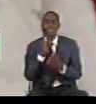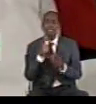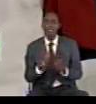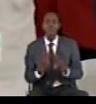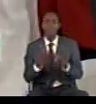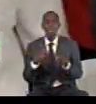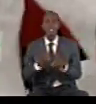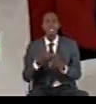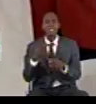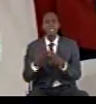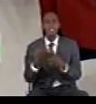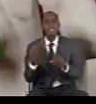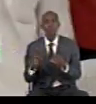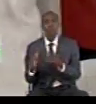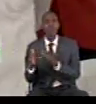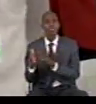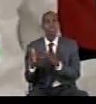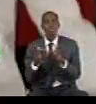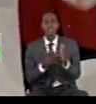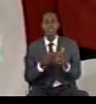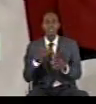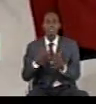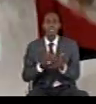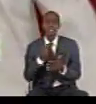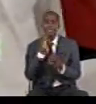With no money in your account, it is well.